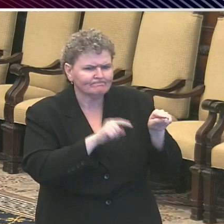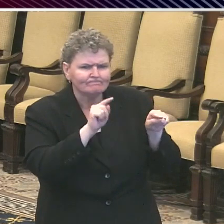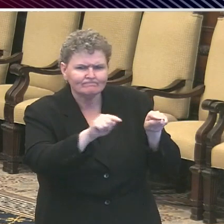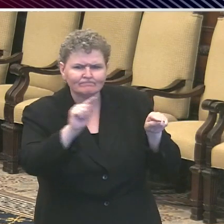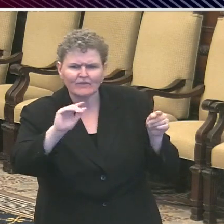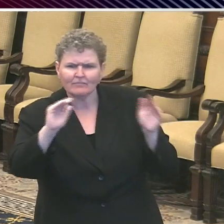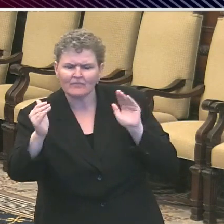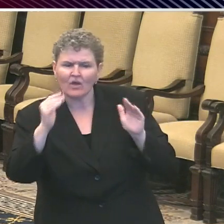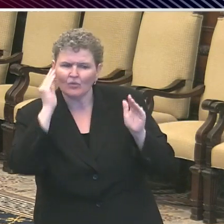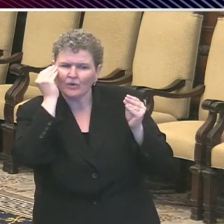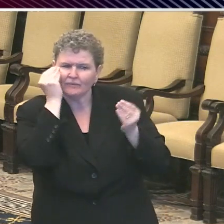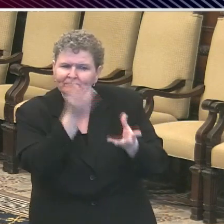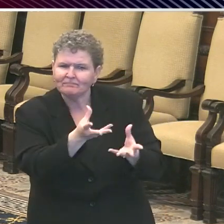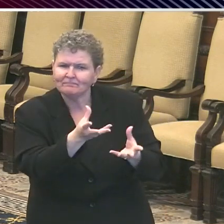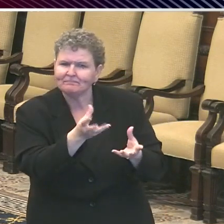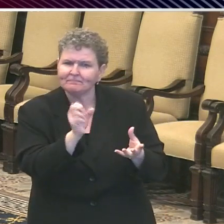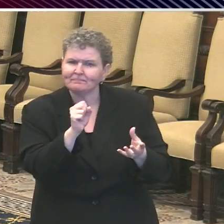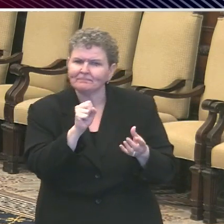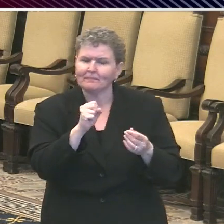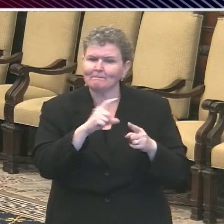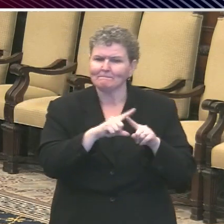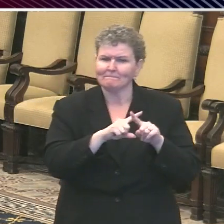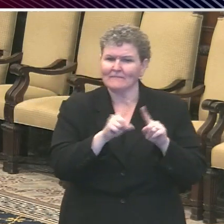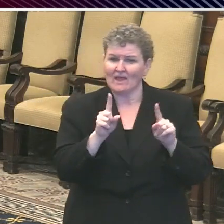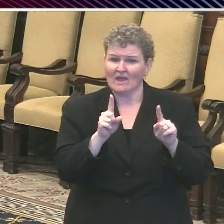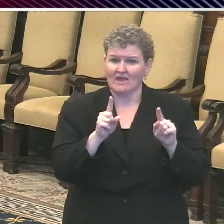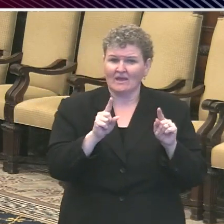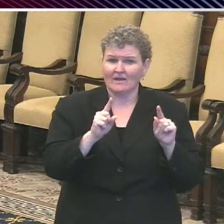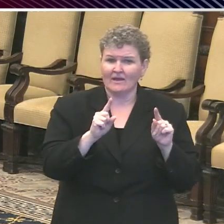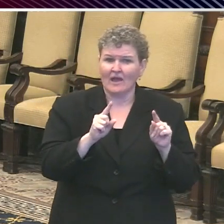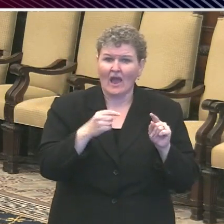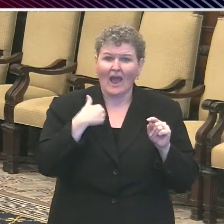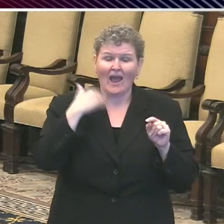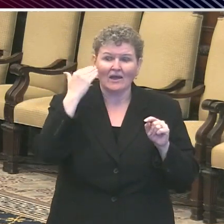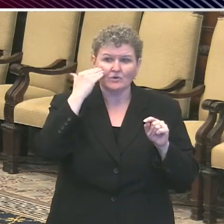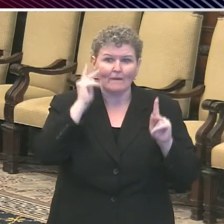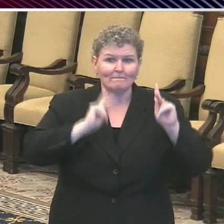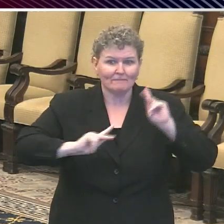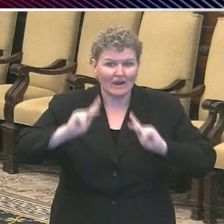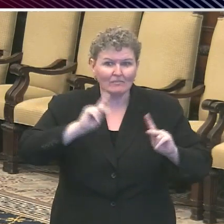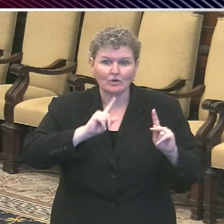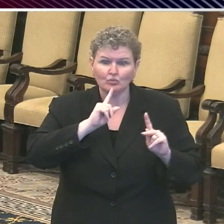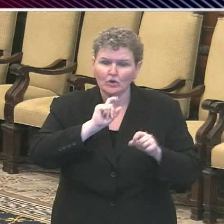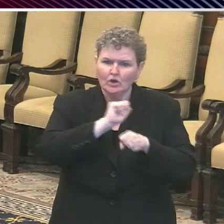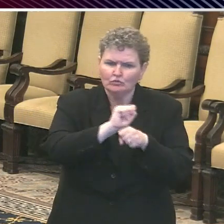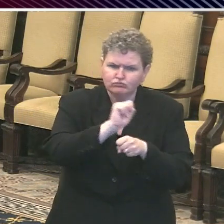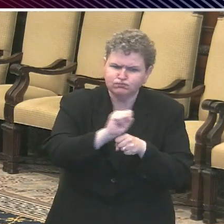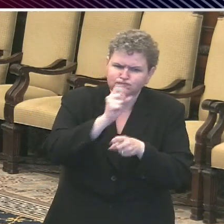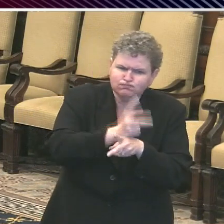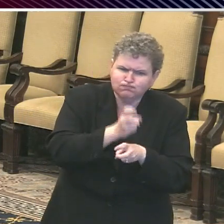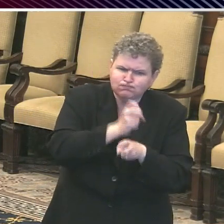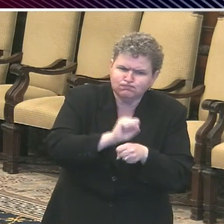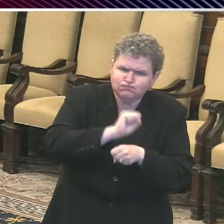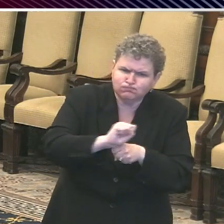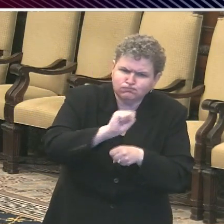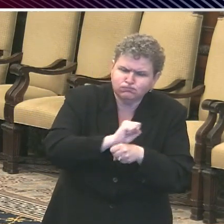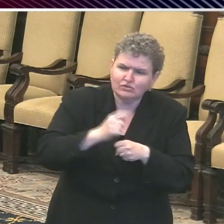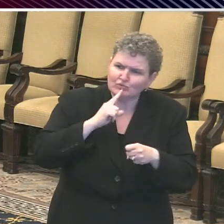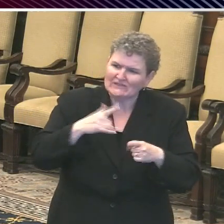begrudging our workers. I know the folks who are out there are working hard. I am worried about some of them getting burned